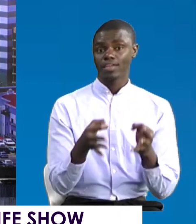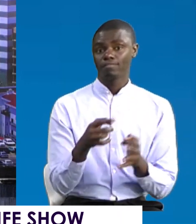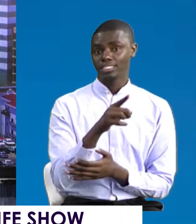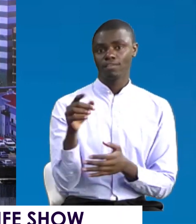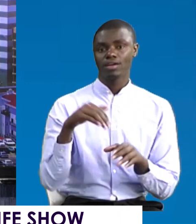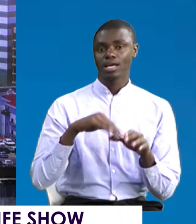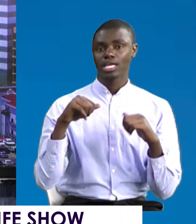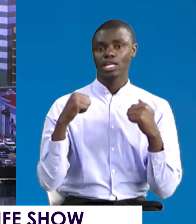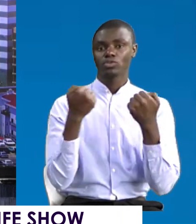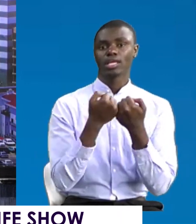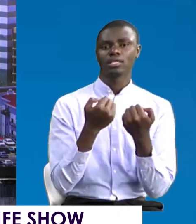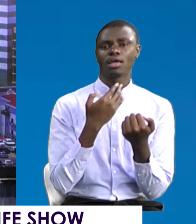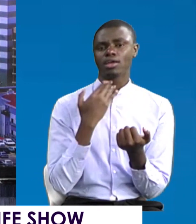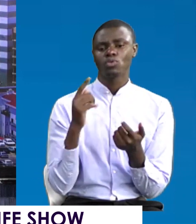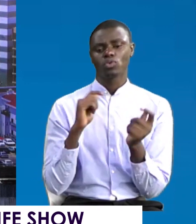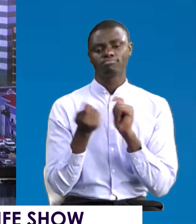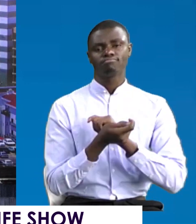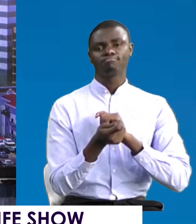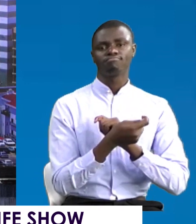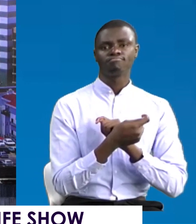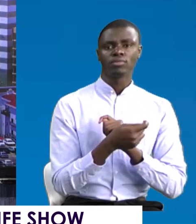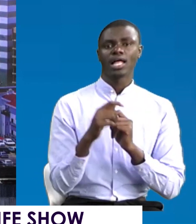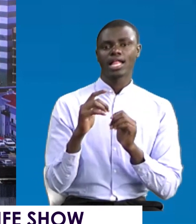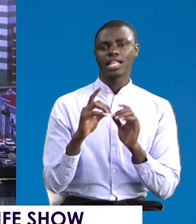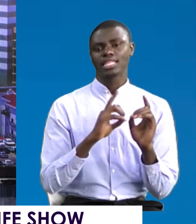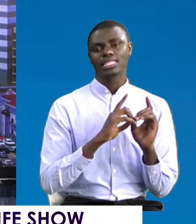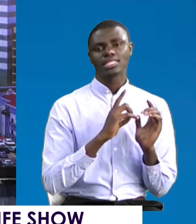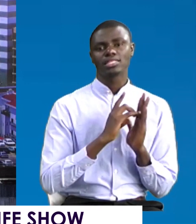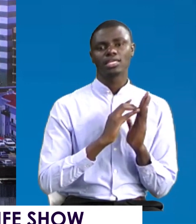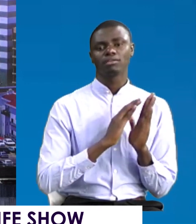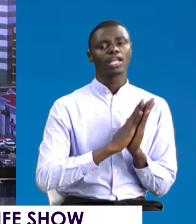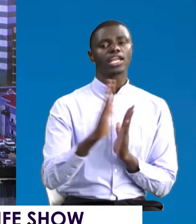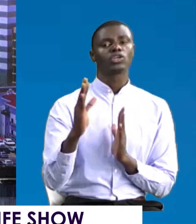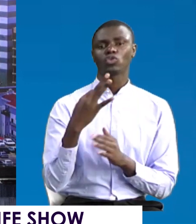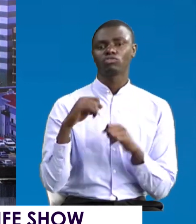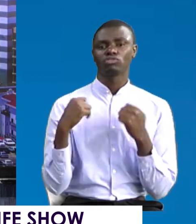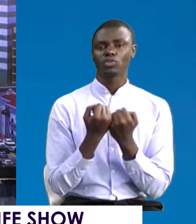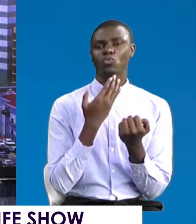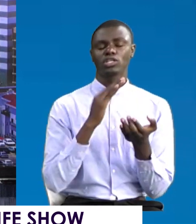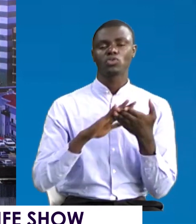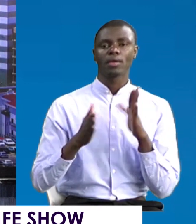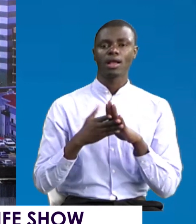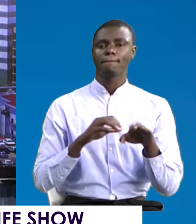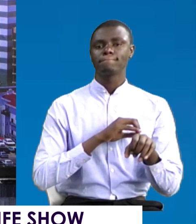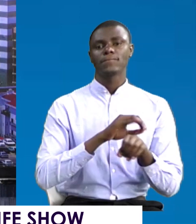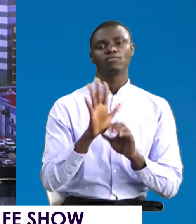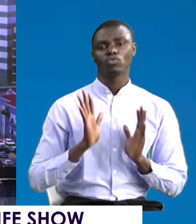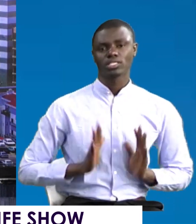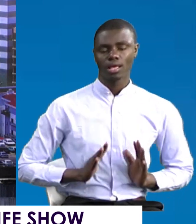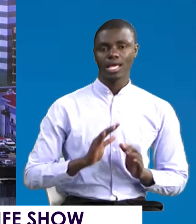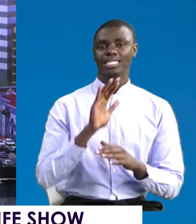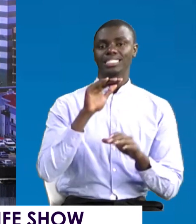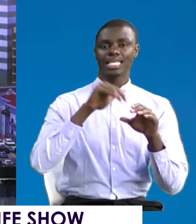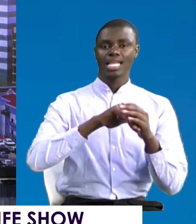in a society and you want to change the direction of that society, you want to be an influencer, it is in